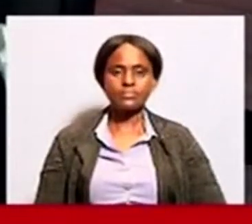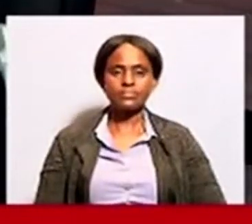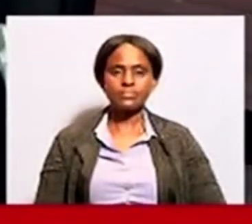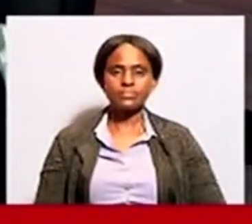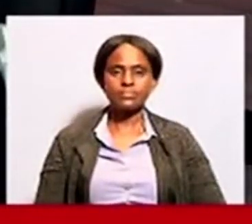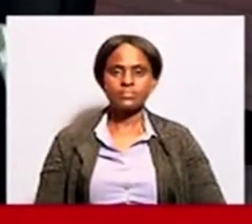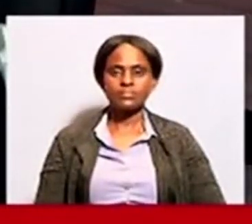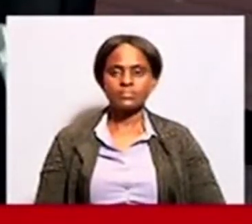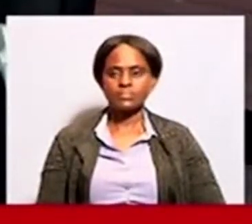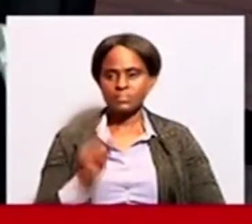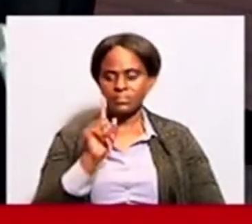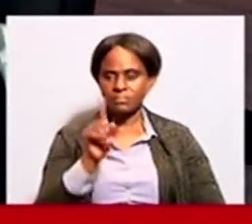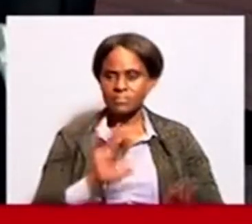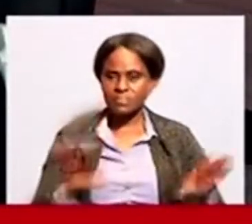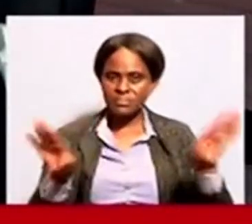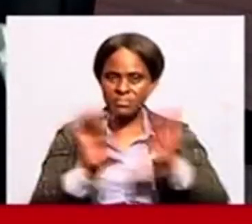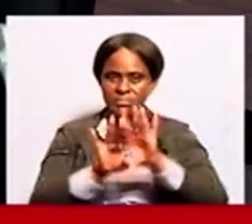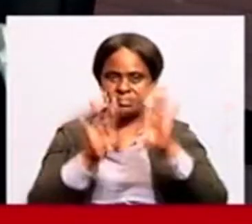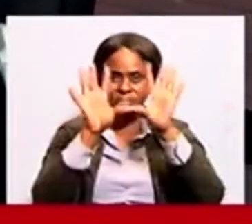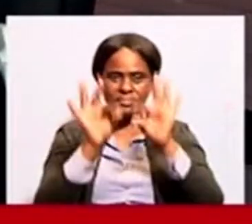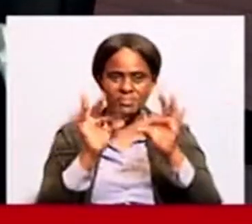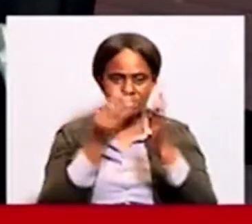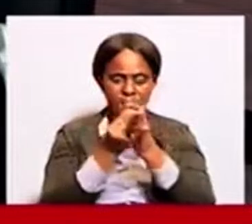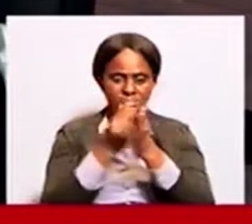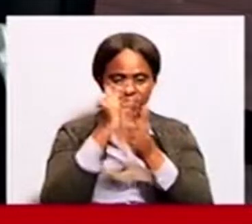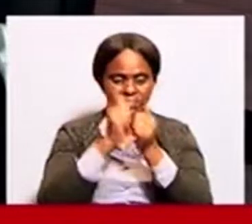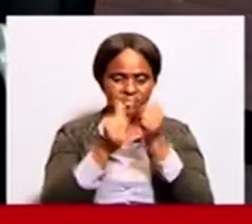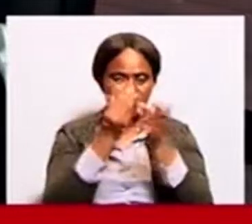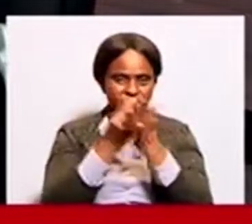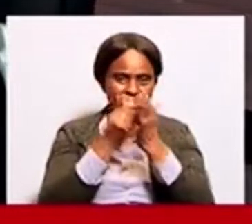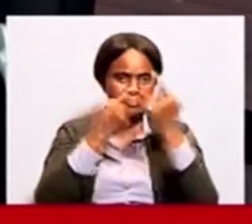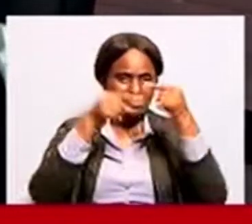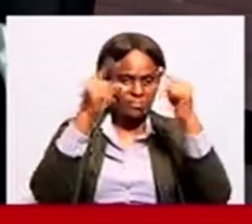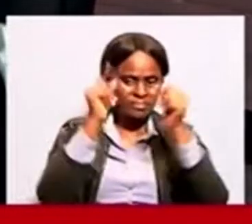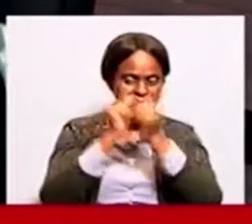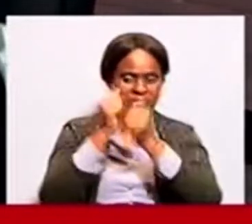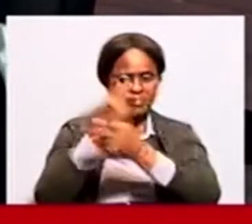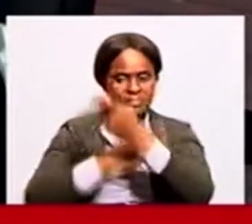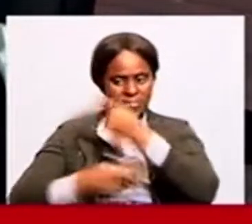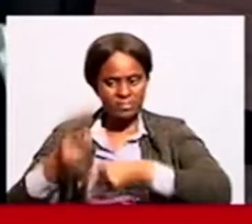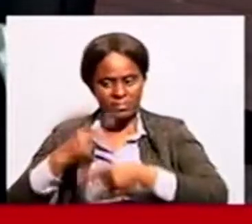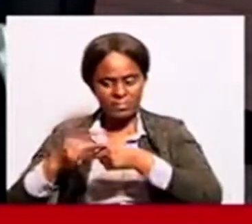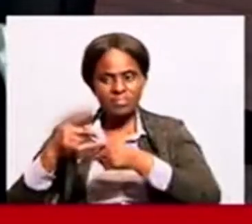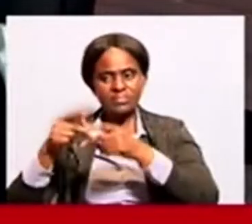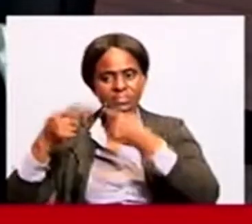What was the closing account? Because the financial progress and the physical progress do not match.